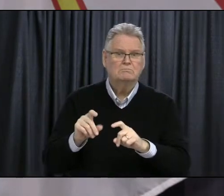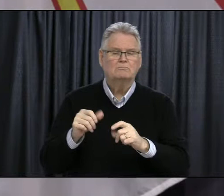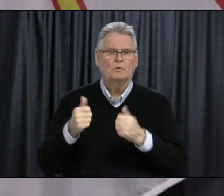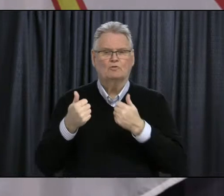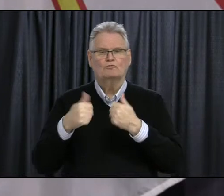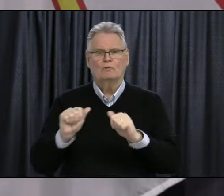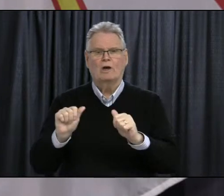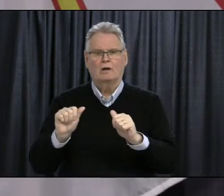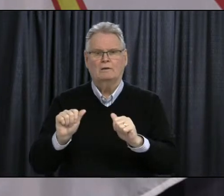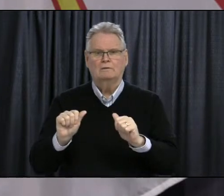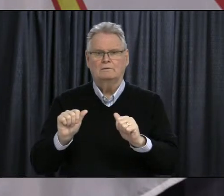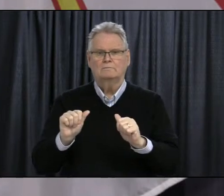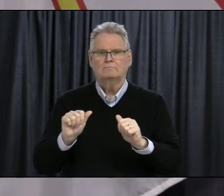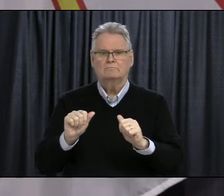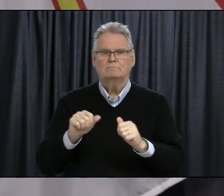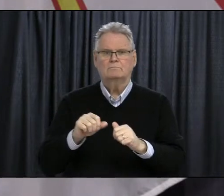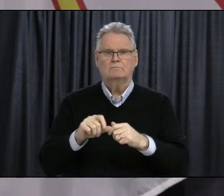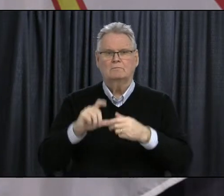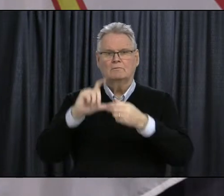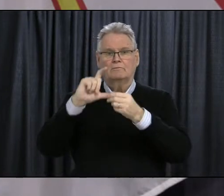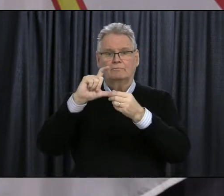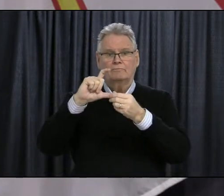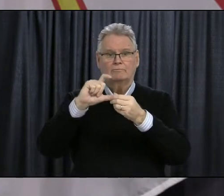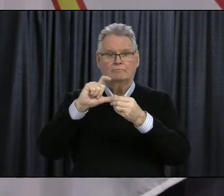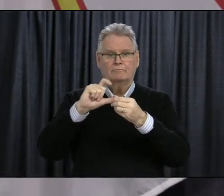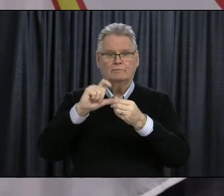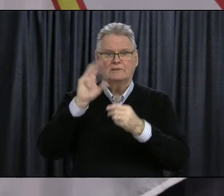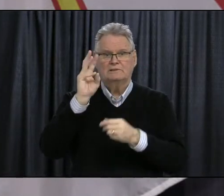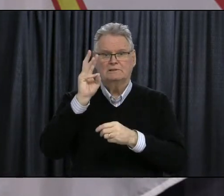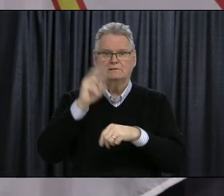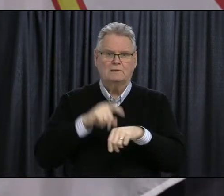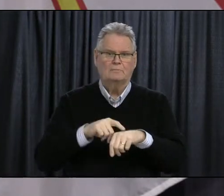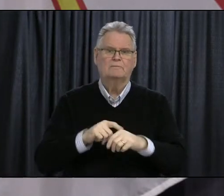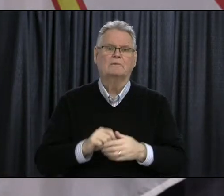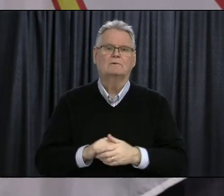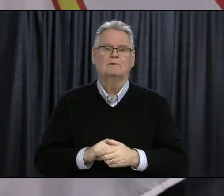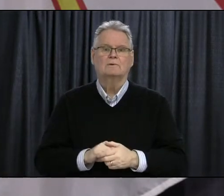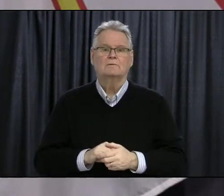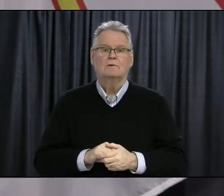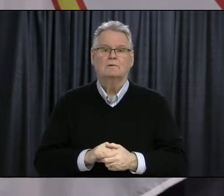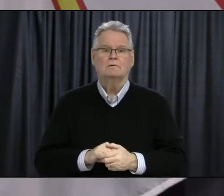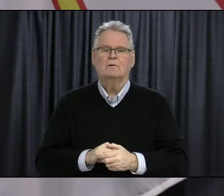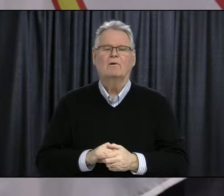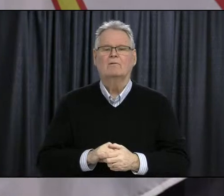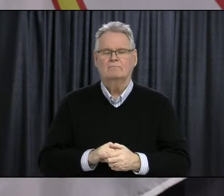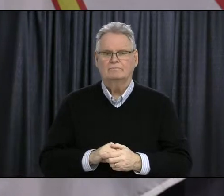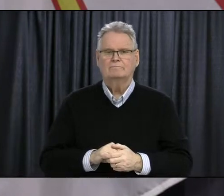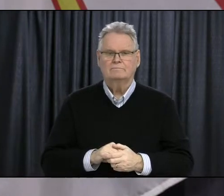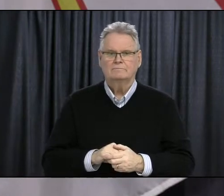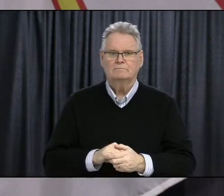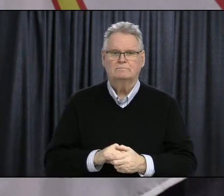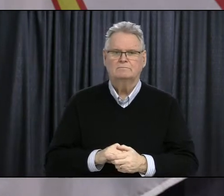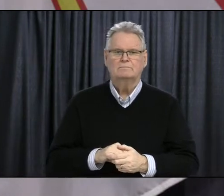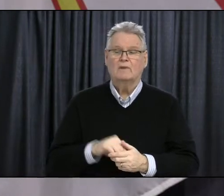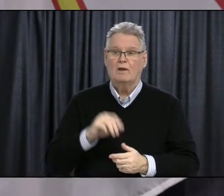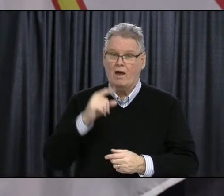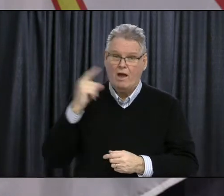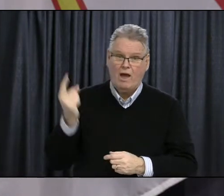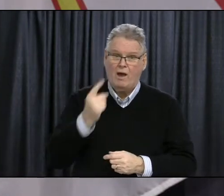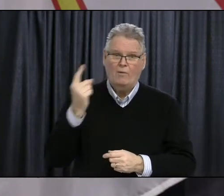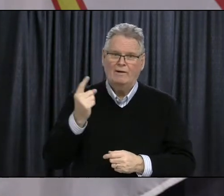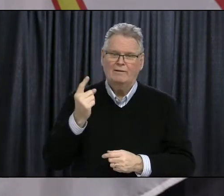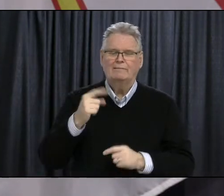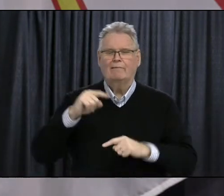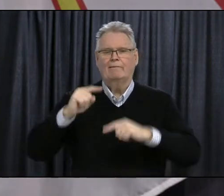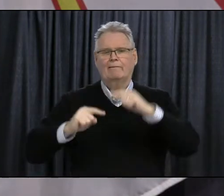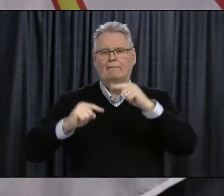that's we can say is 100%. We're probably getting the 6 doses 50 to 60% of the